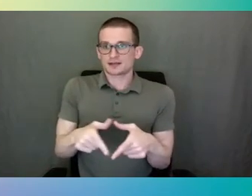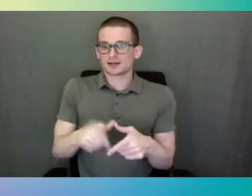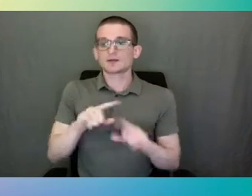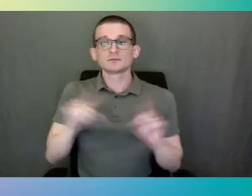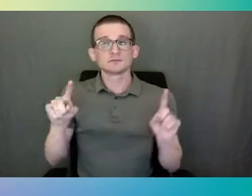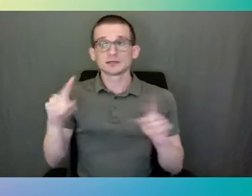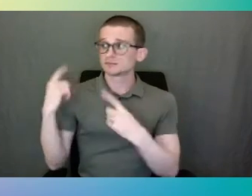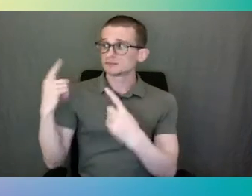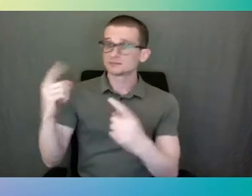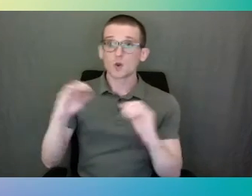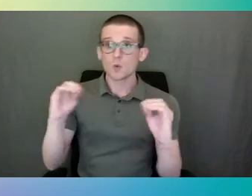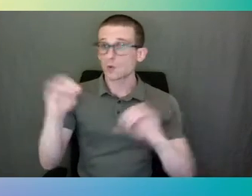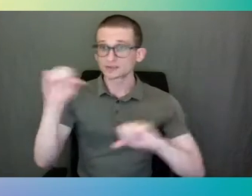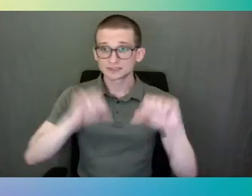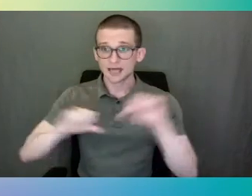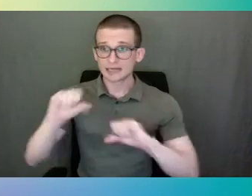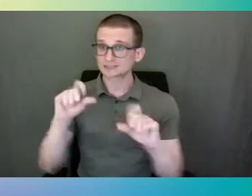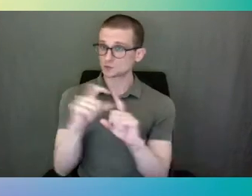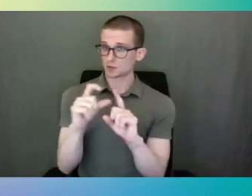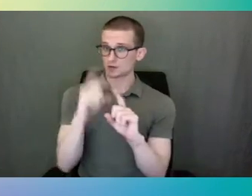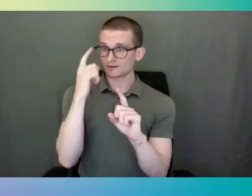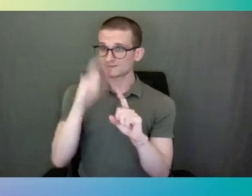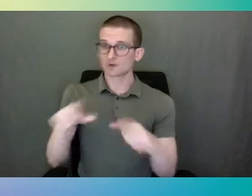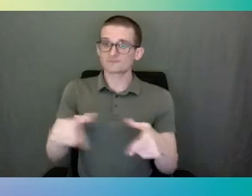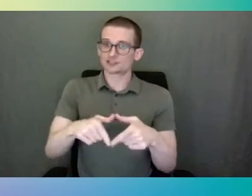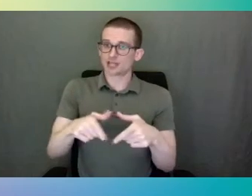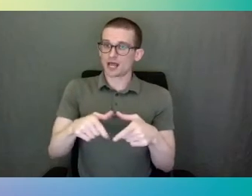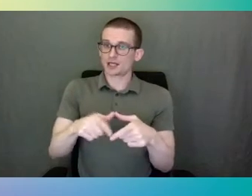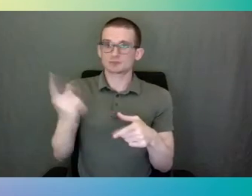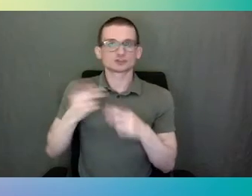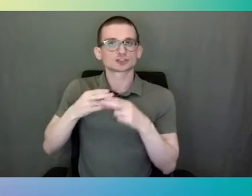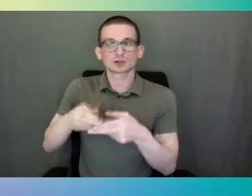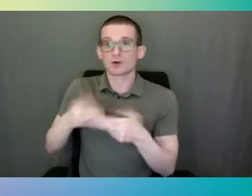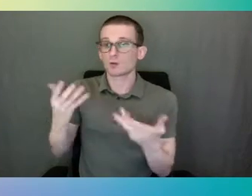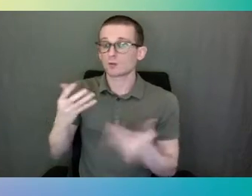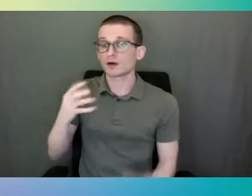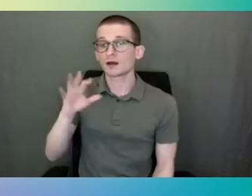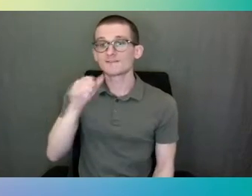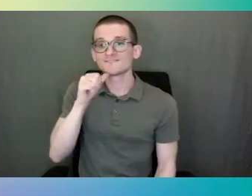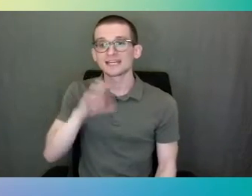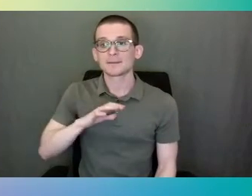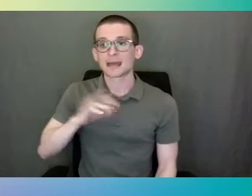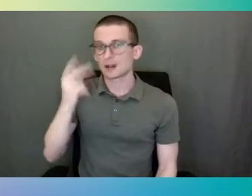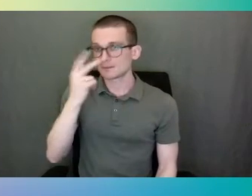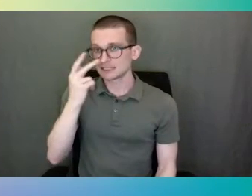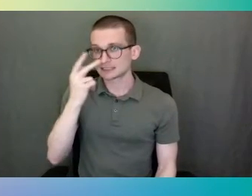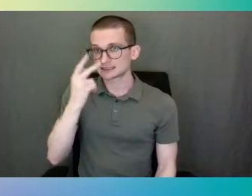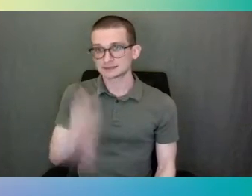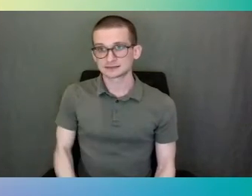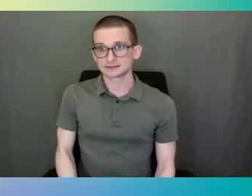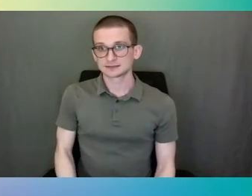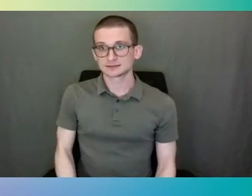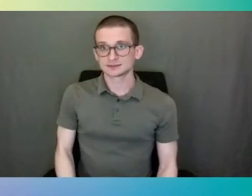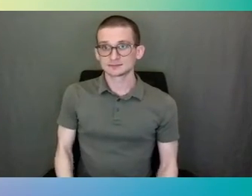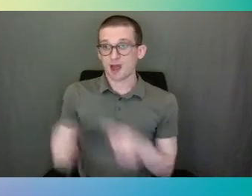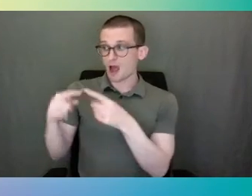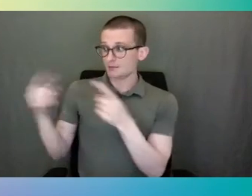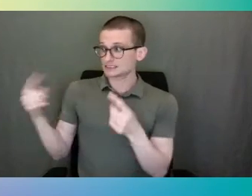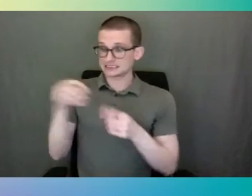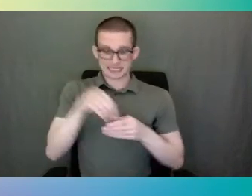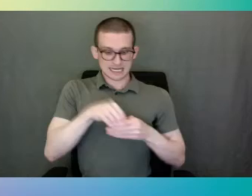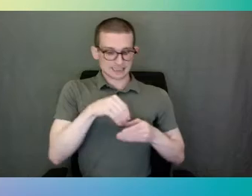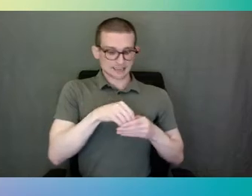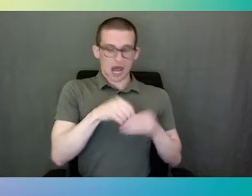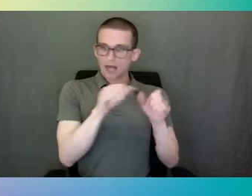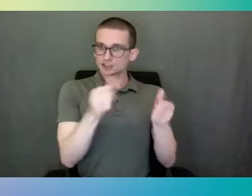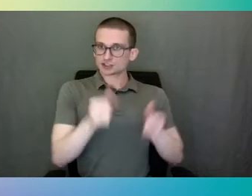scientific word for a vagina. It was just called a female penis. It was just the opposite on the inside and shaped to hold the